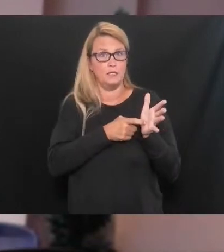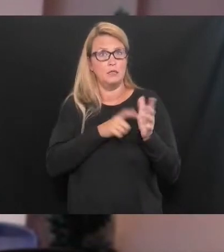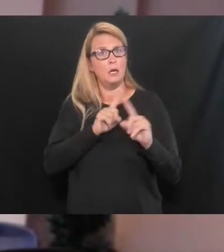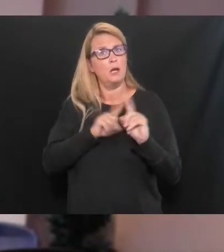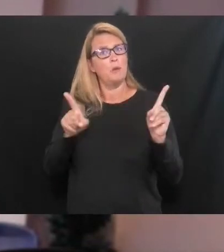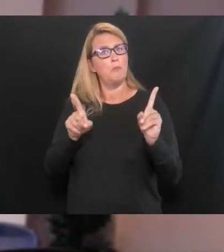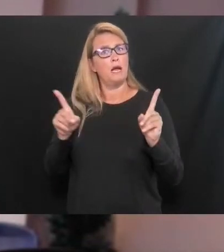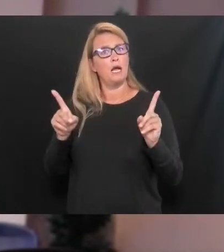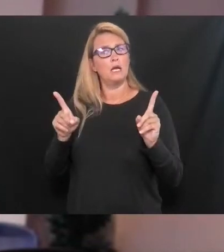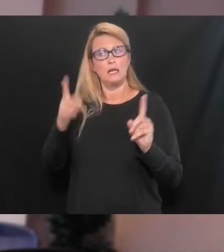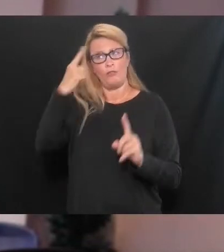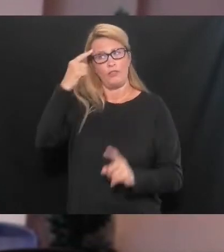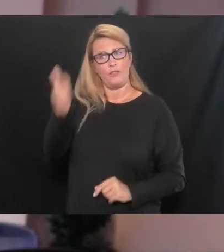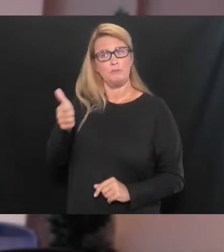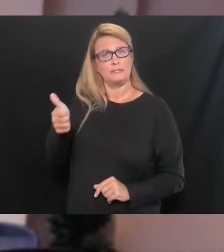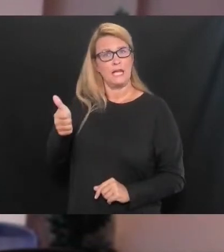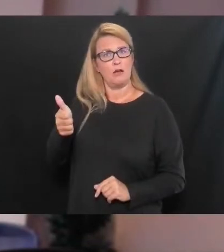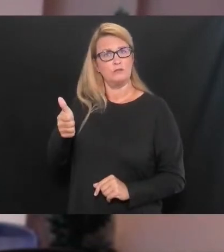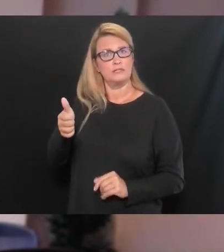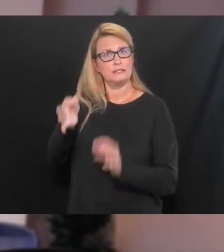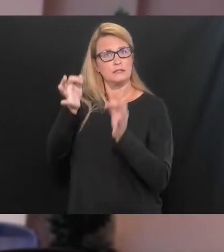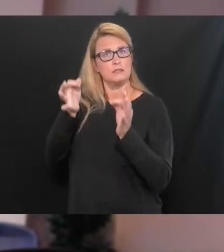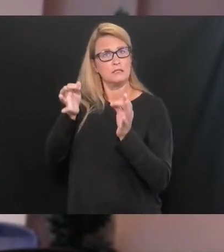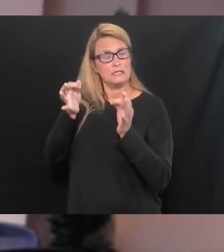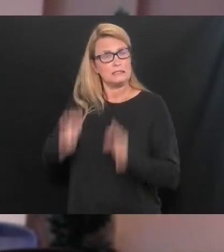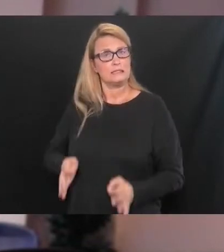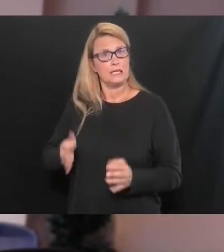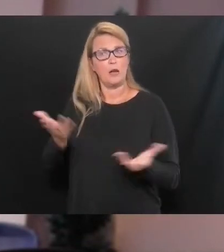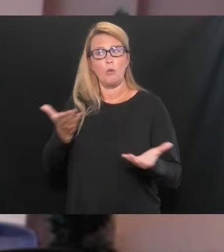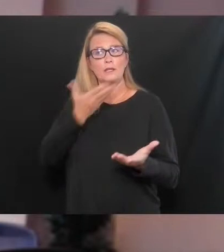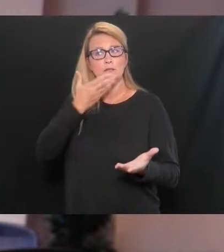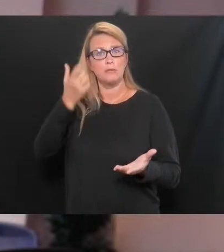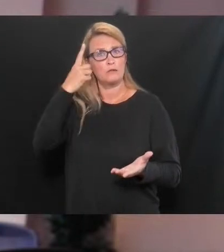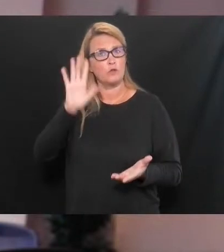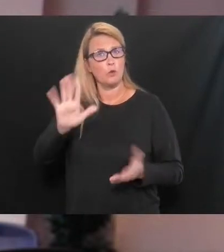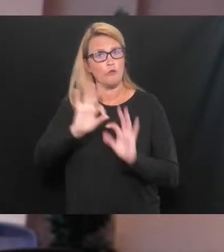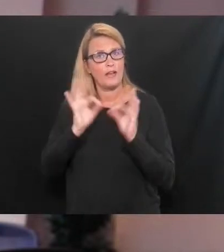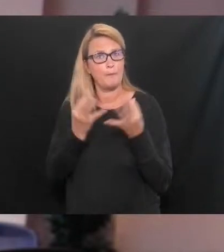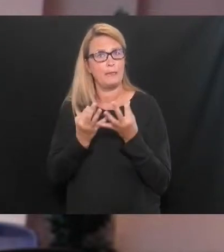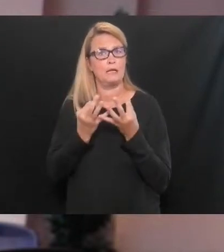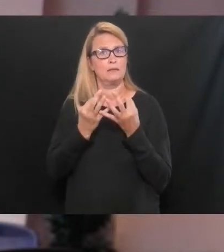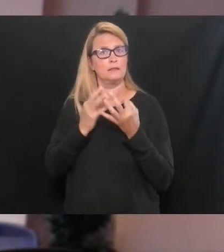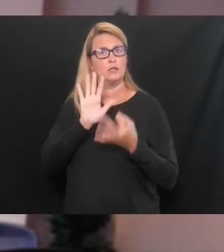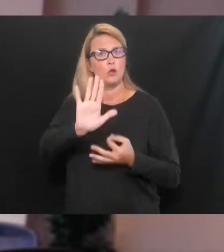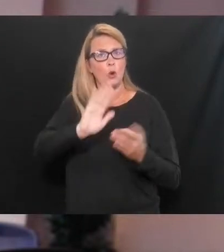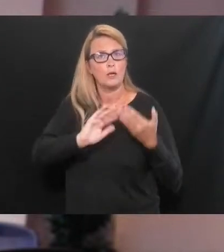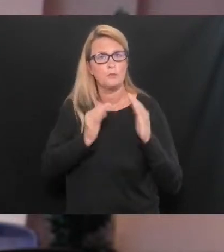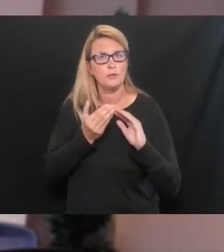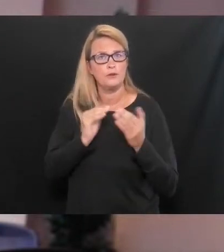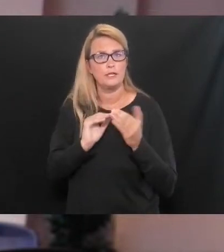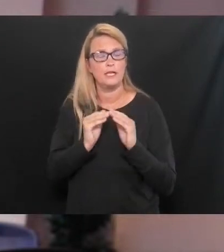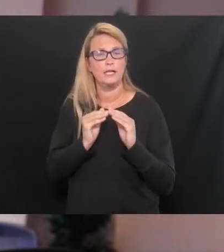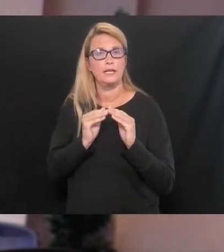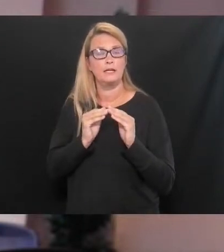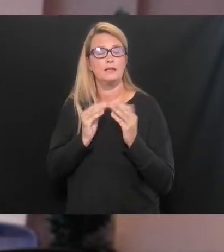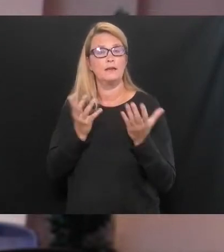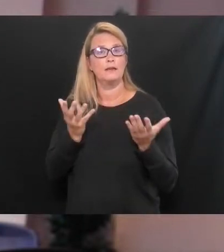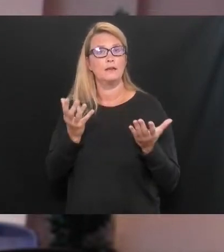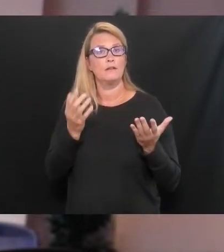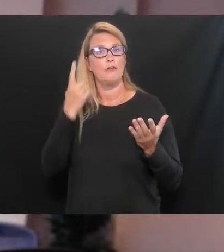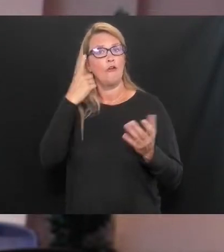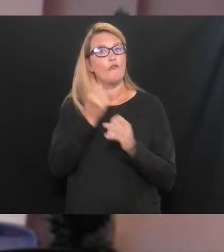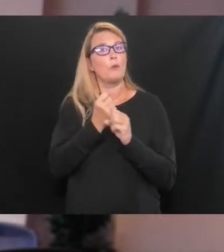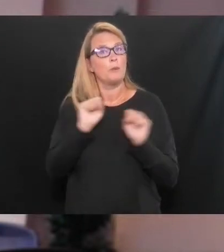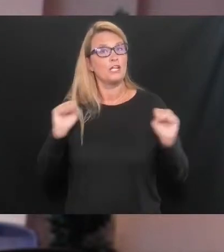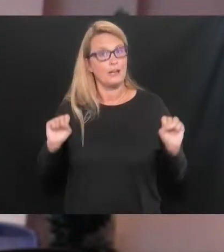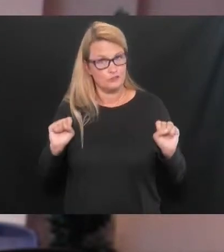that precaution set for themselves and their families and their communities that they feel will best serve them, best